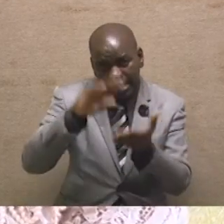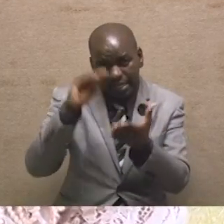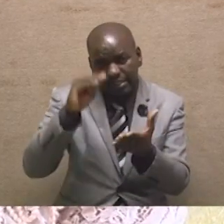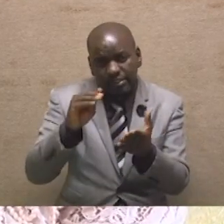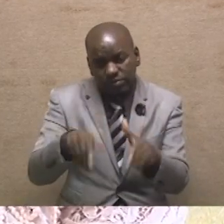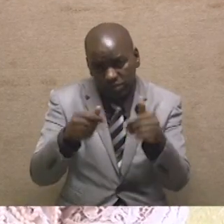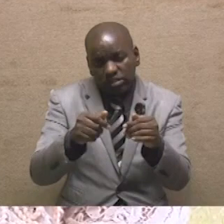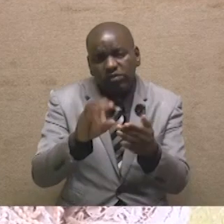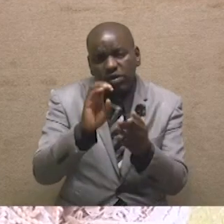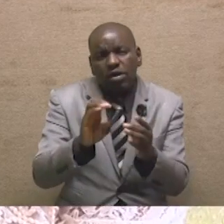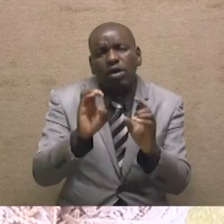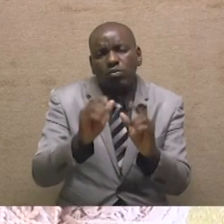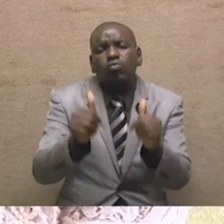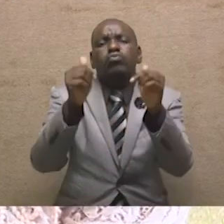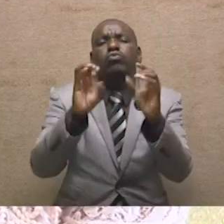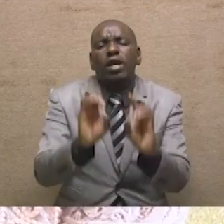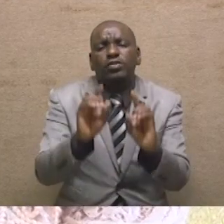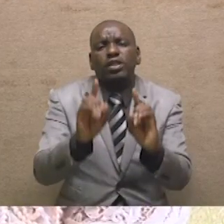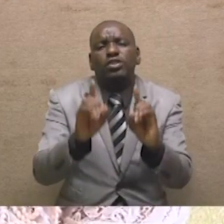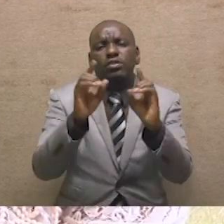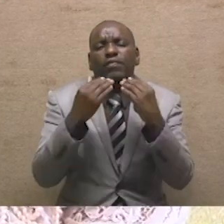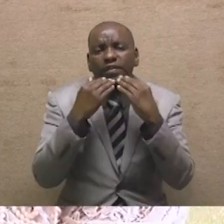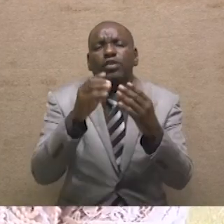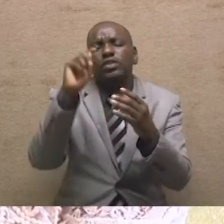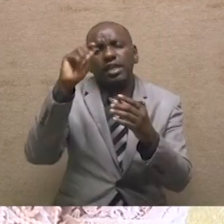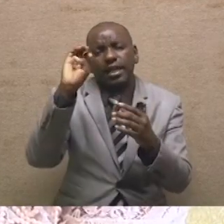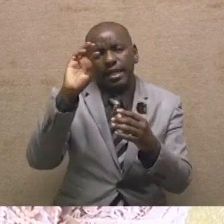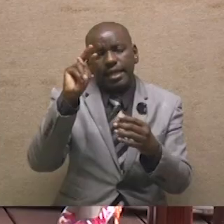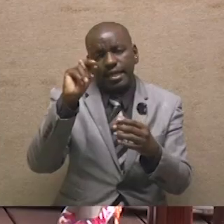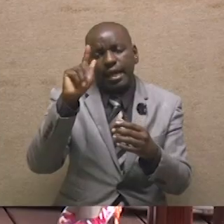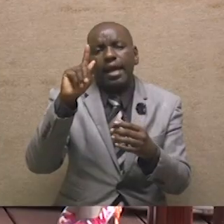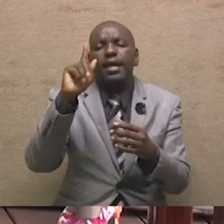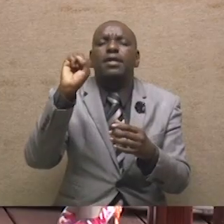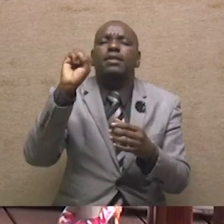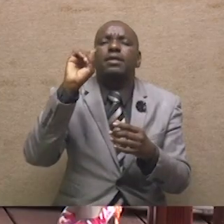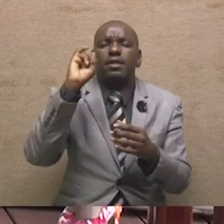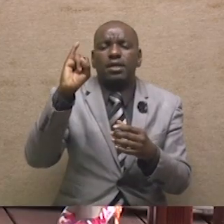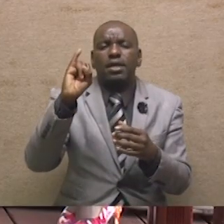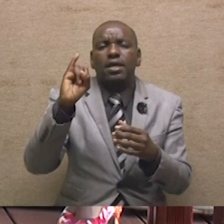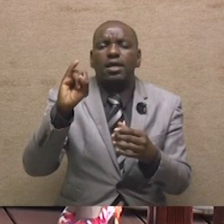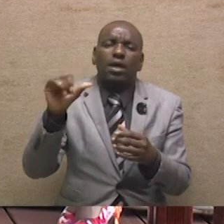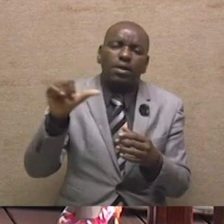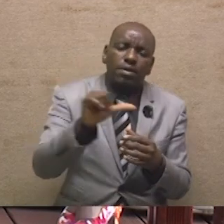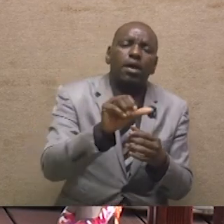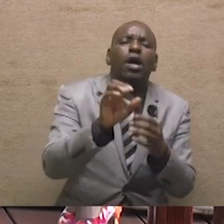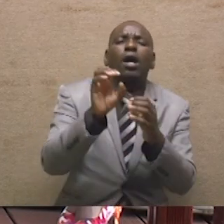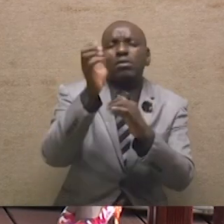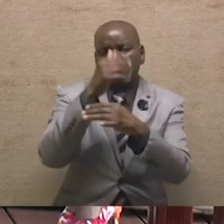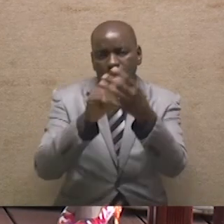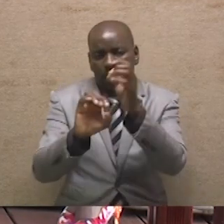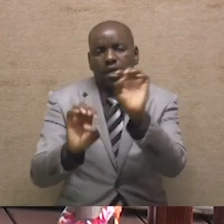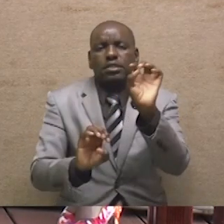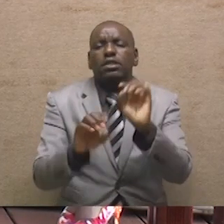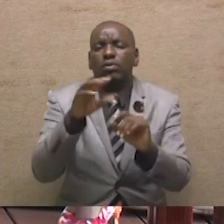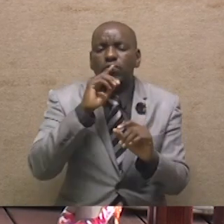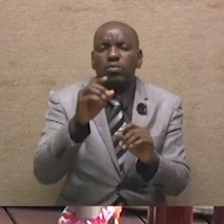best interest of the child, for every child to get access to quality education. Thank you, Tendai. Thank you, Mr. Gwatidzo. We